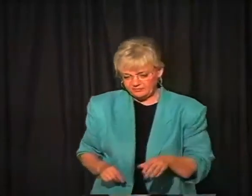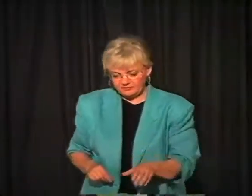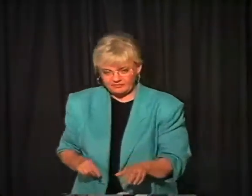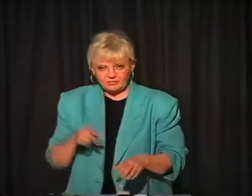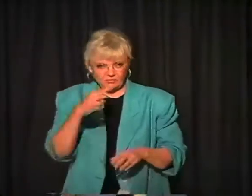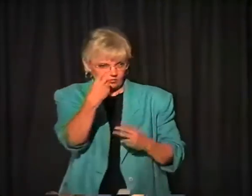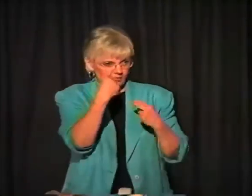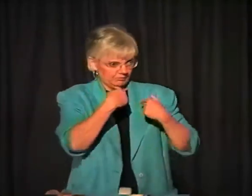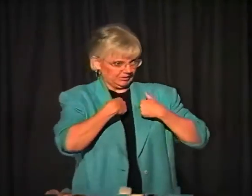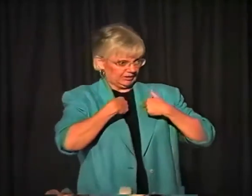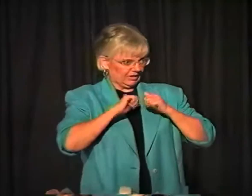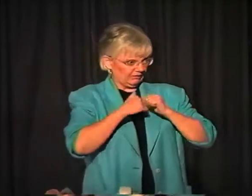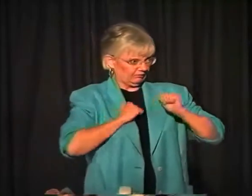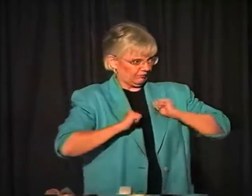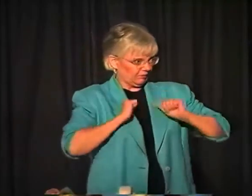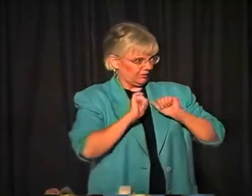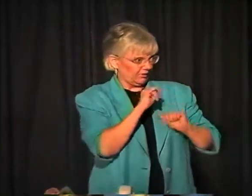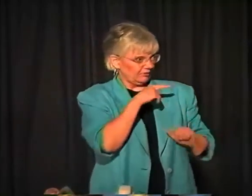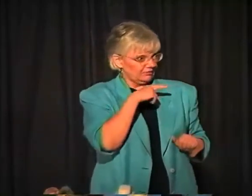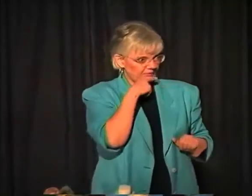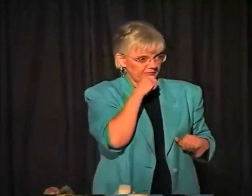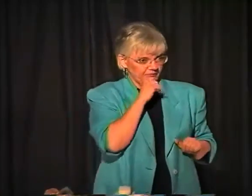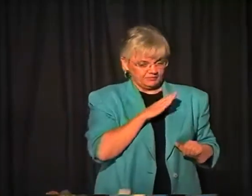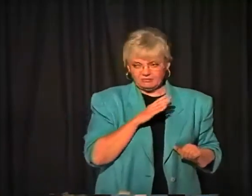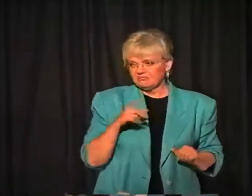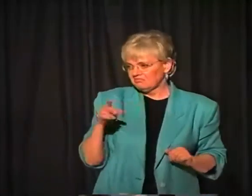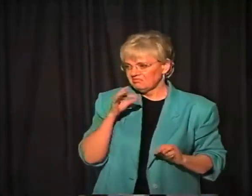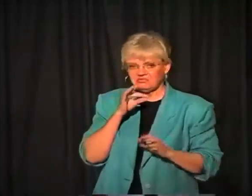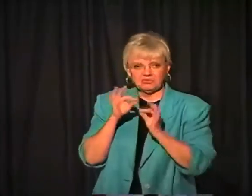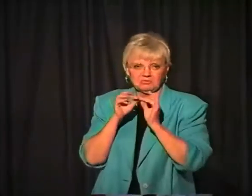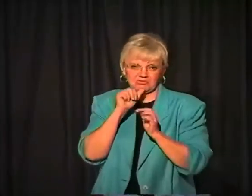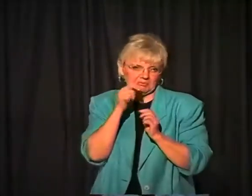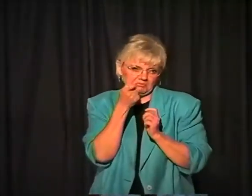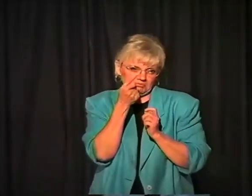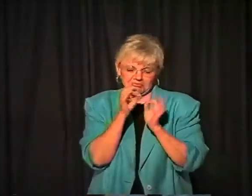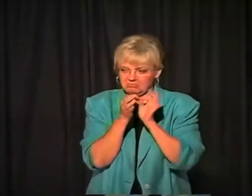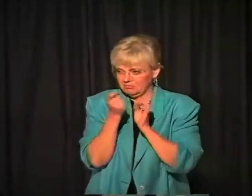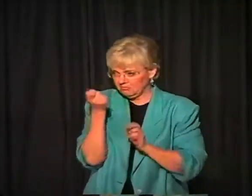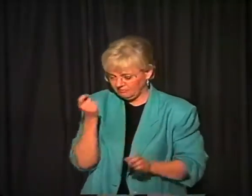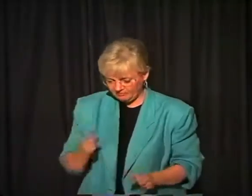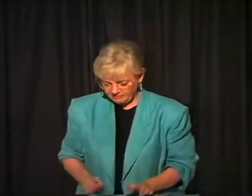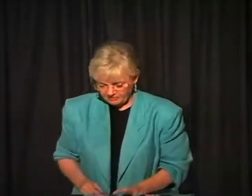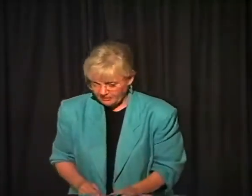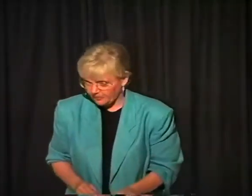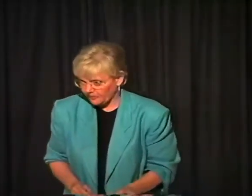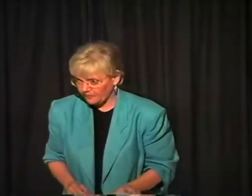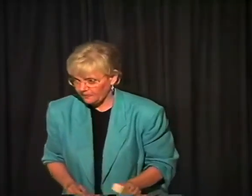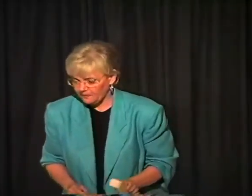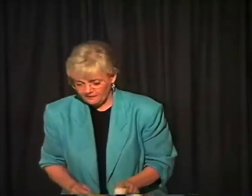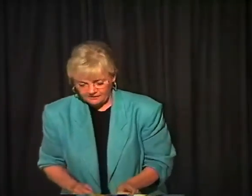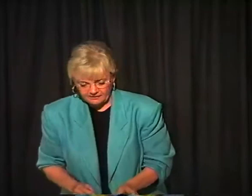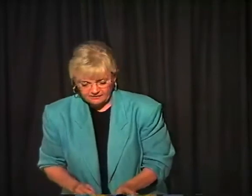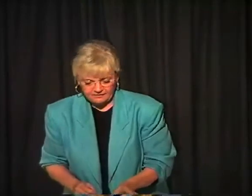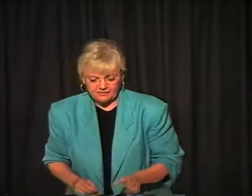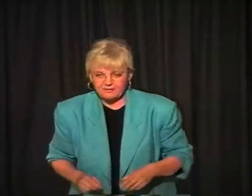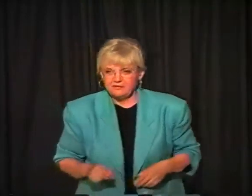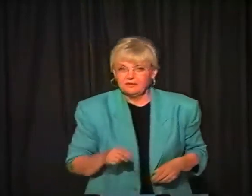Hearing women on the phone have a unique set of behaviors. I'm going to demonstrate this so you can just watch. You won't